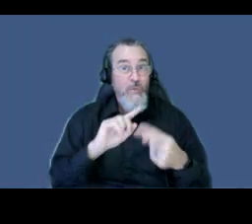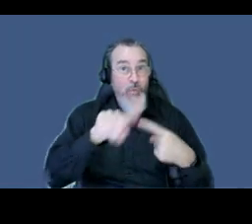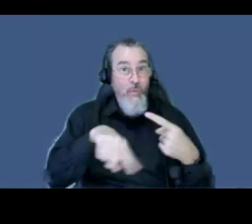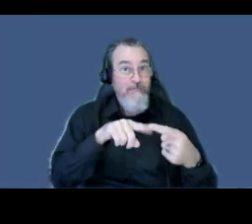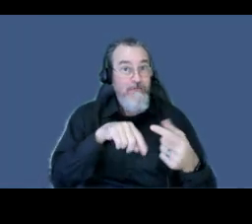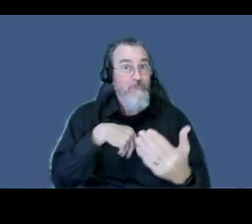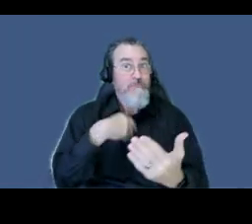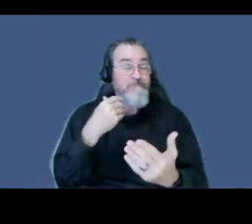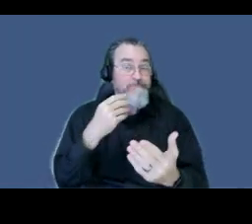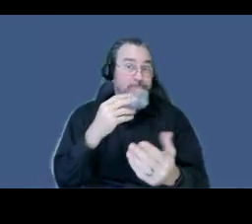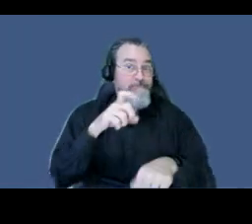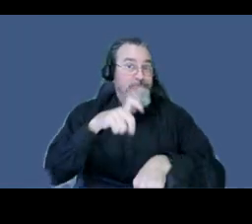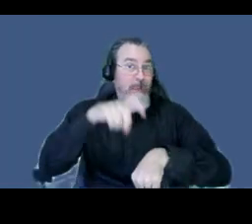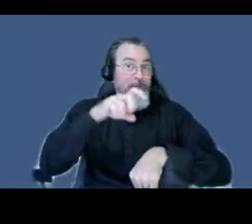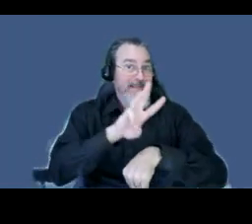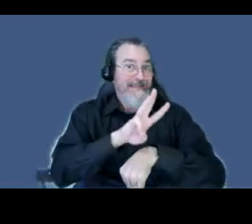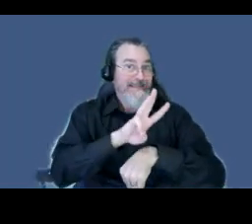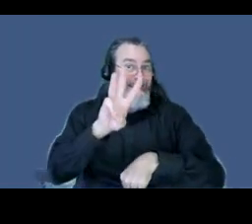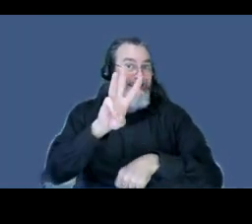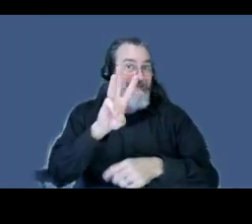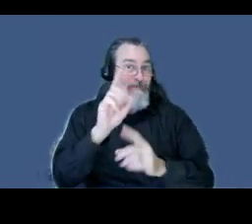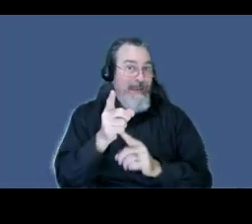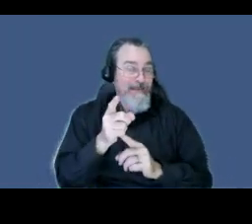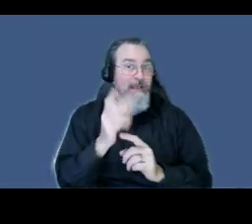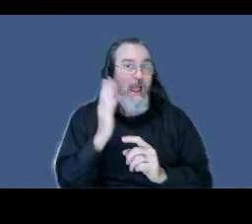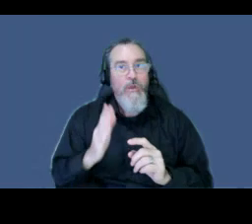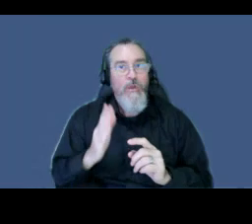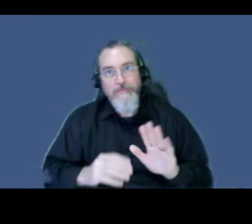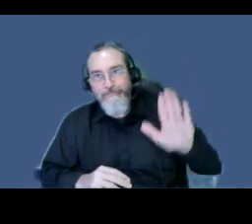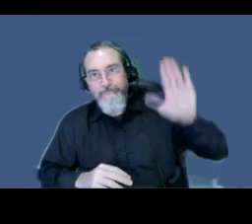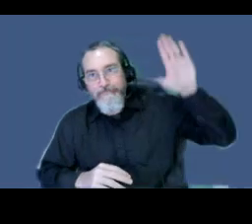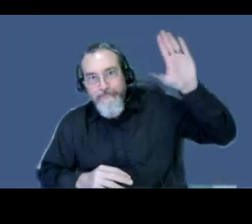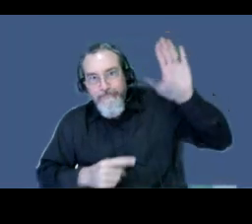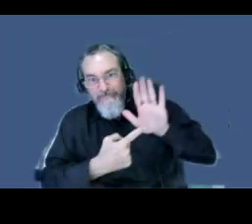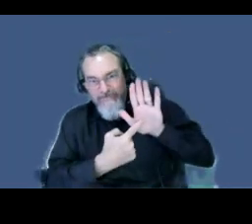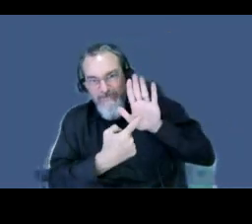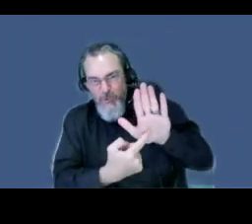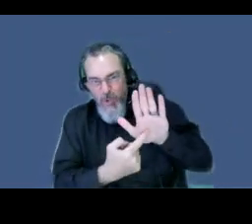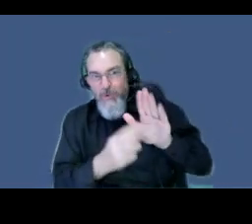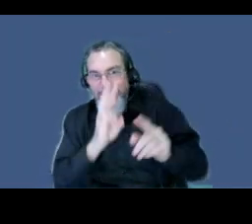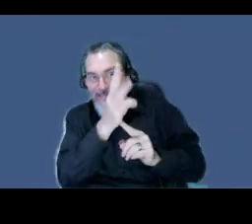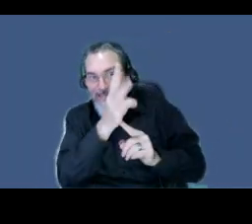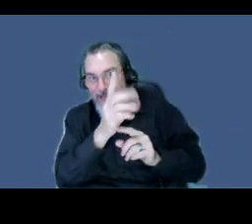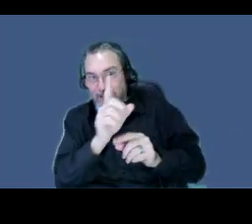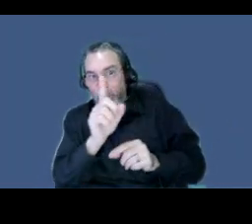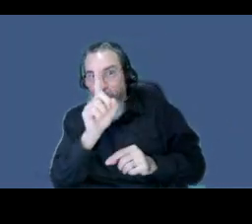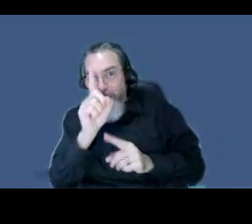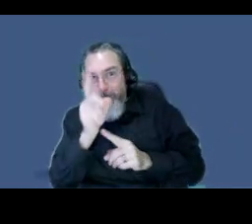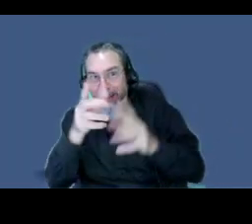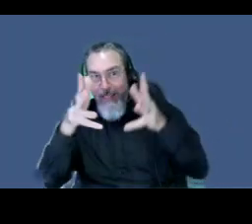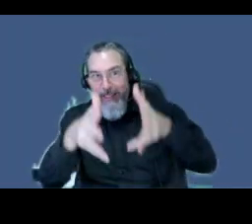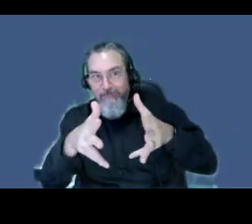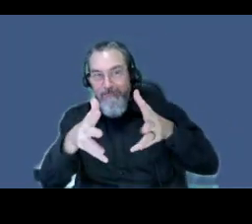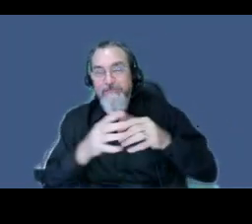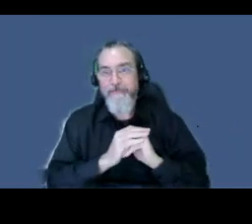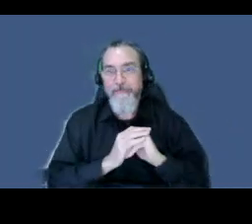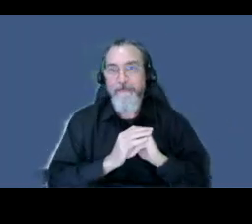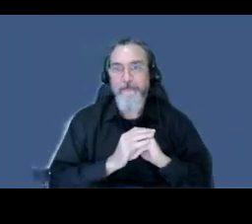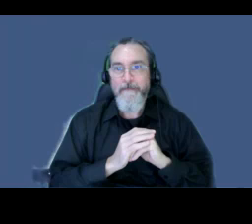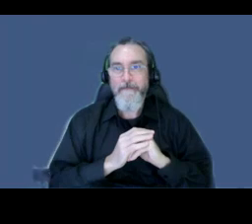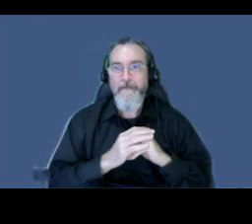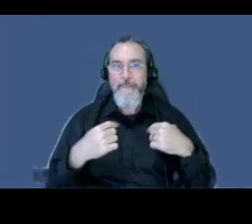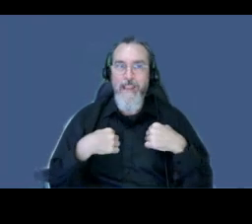hand, and let you know that you've spent 6 minutes and you have 1 more minute left. I will not be